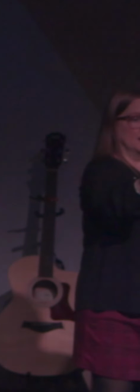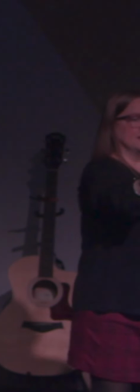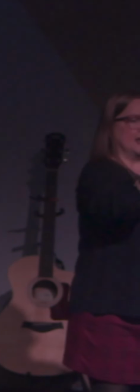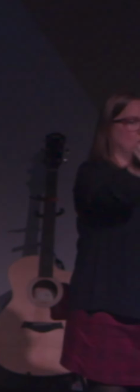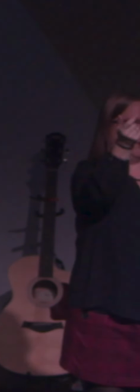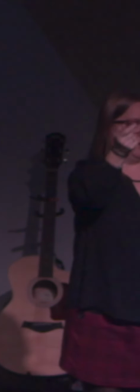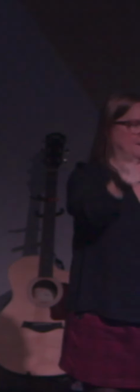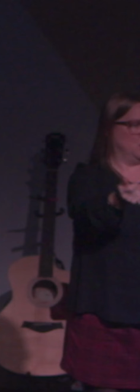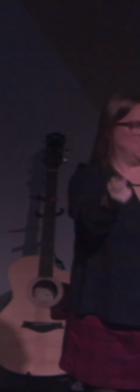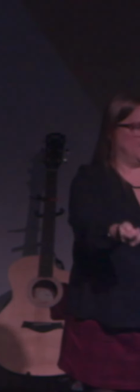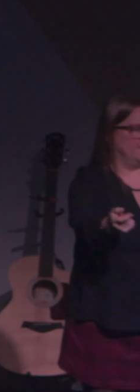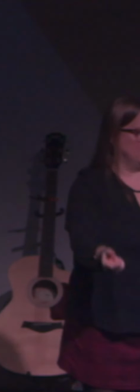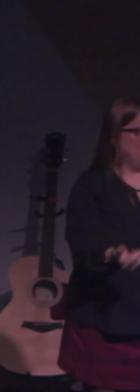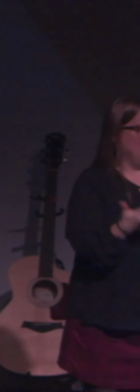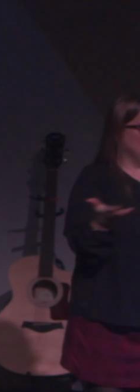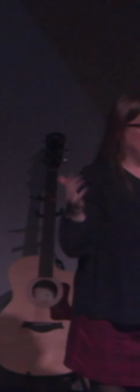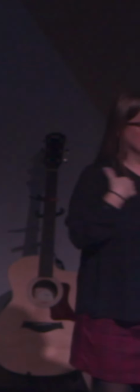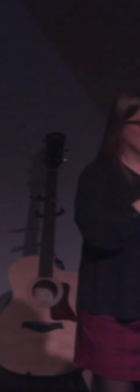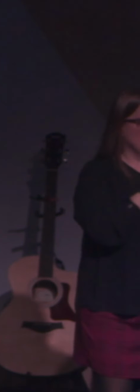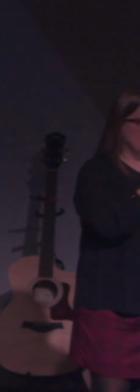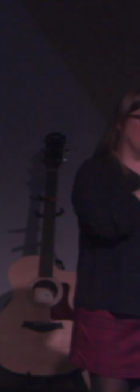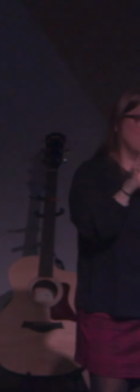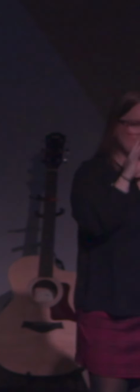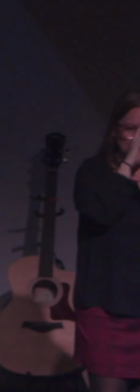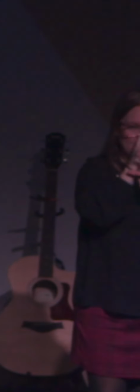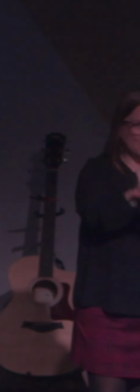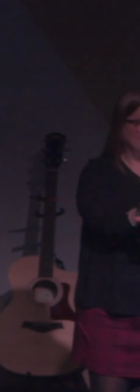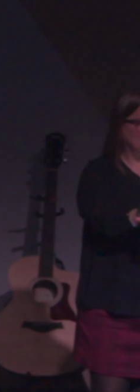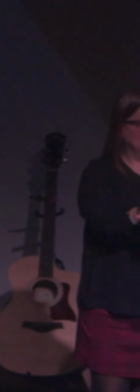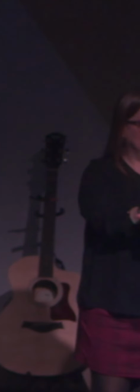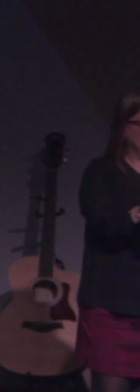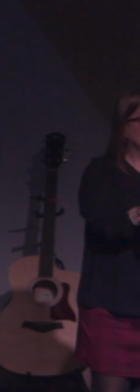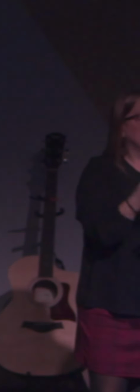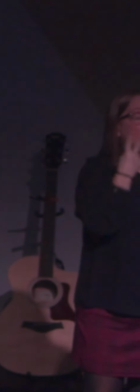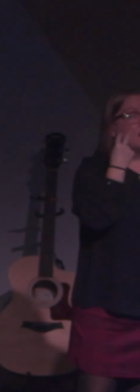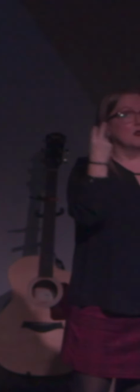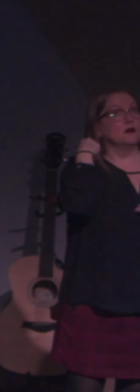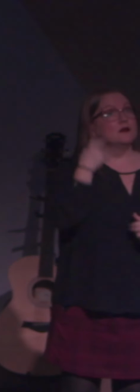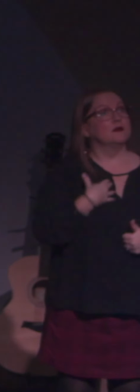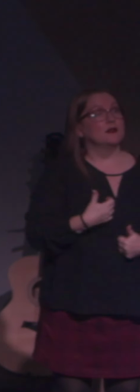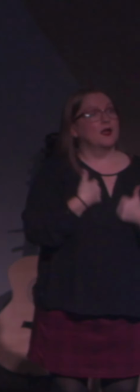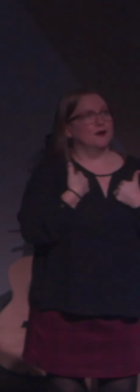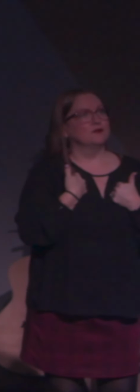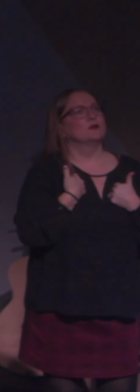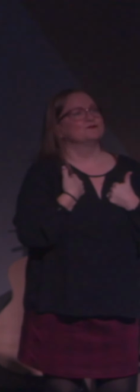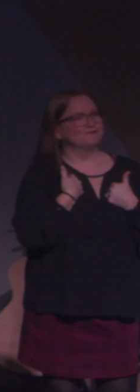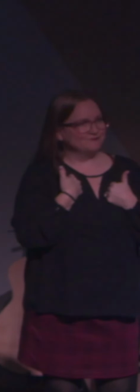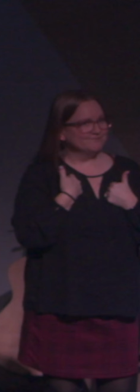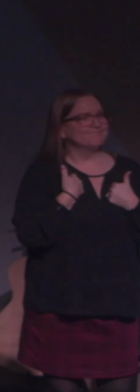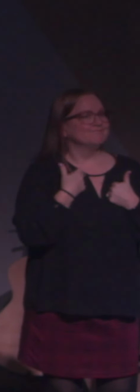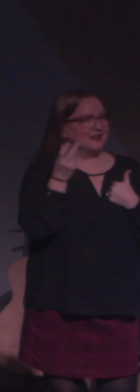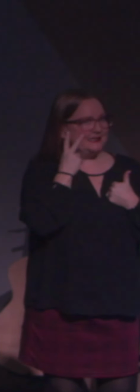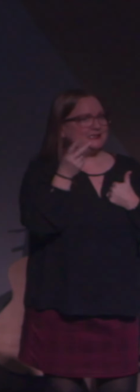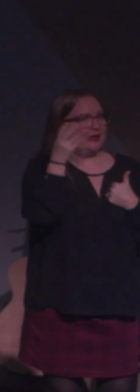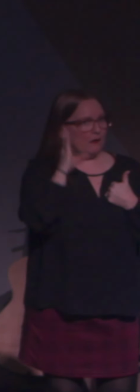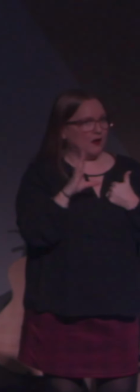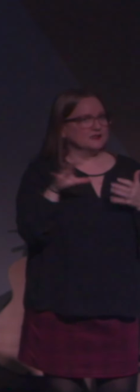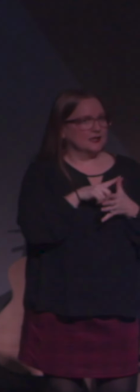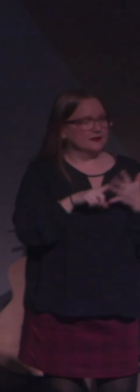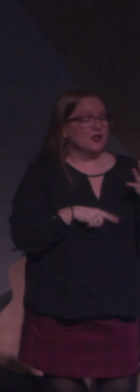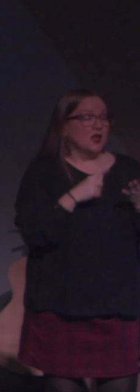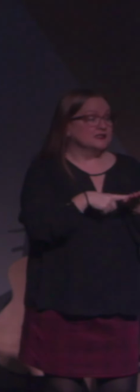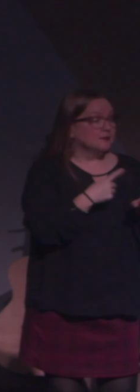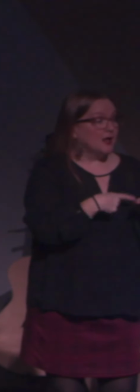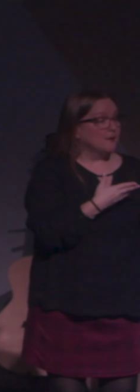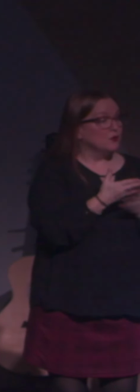things that will trip us up, the things that could poison us. And I can look back at my life and see the way that God has done this. And sometimes it's through